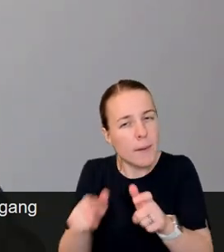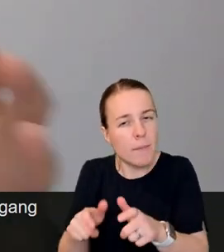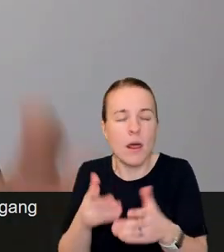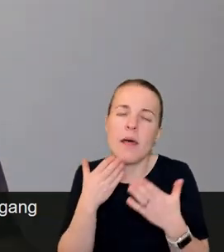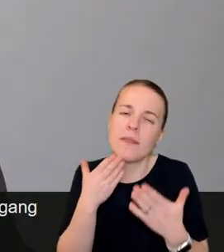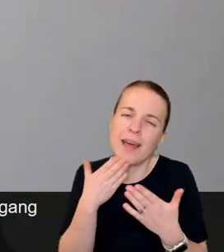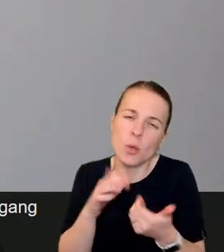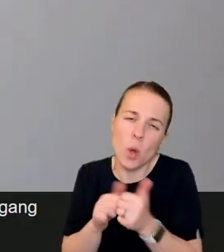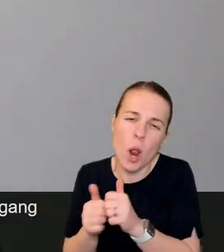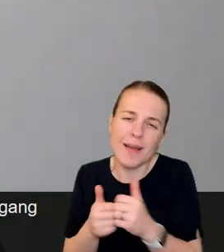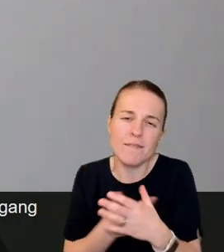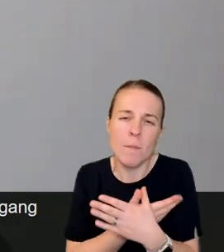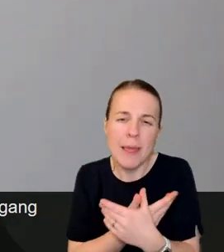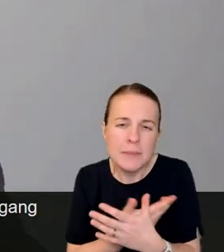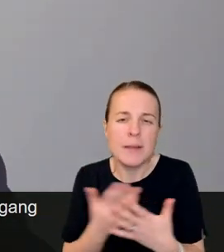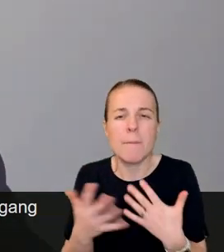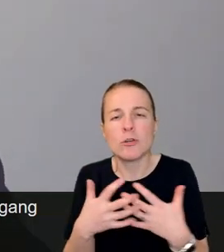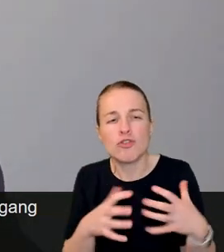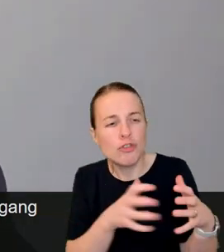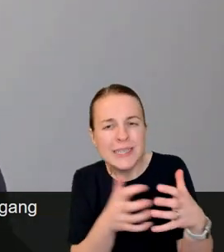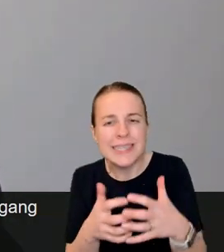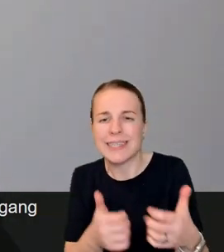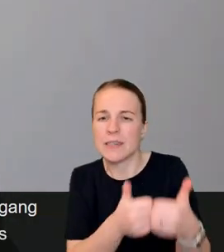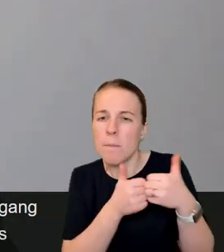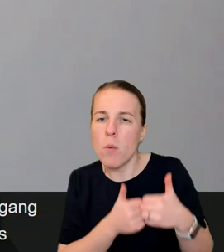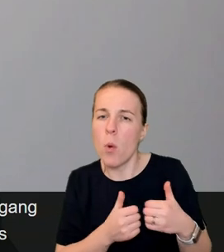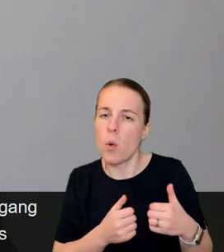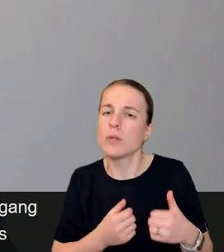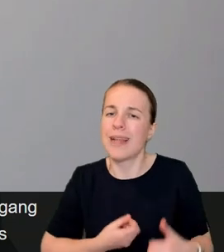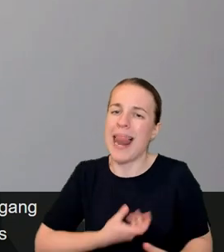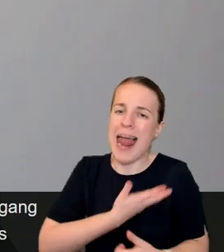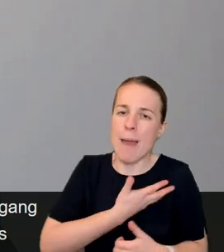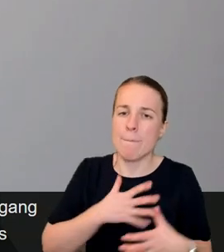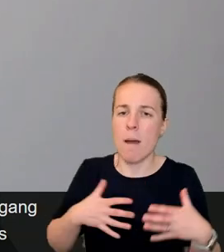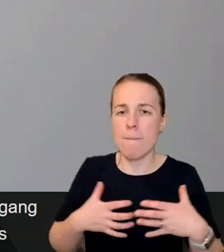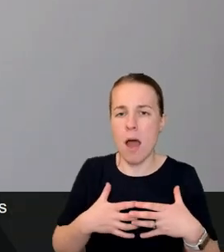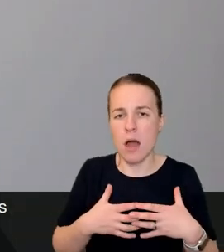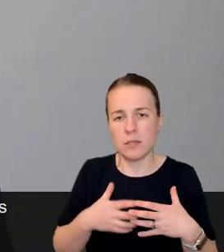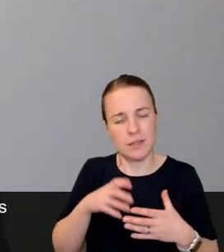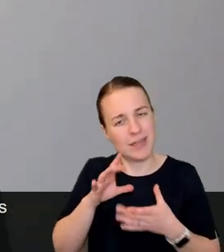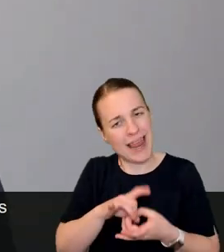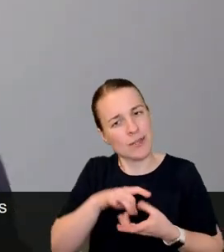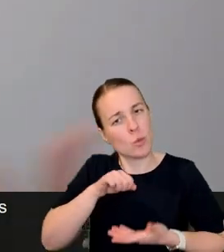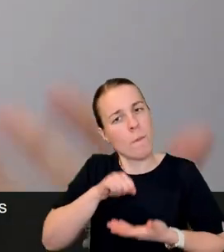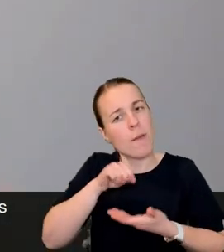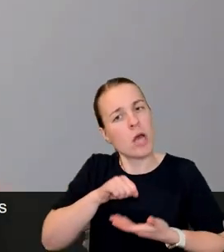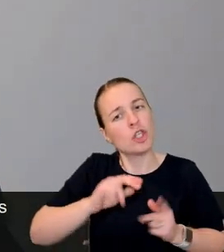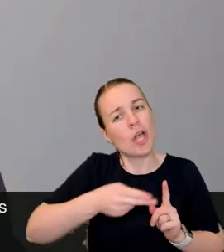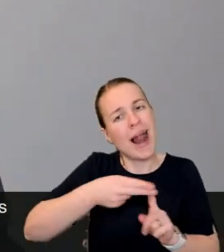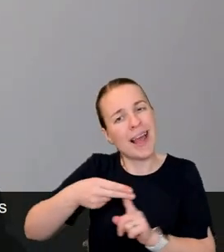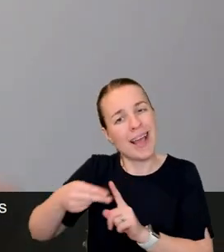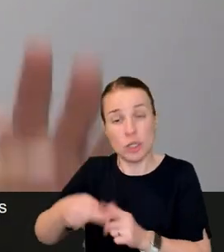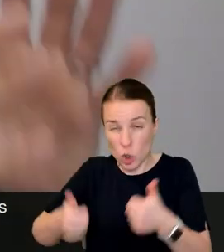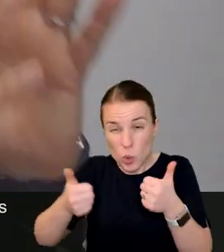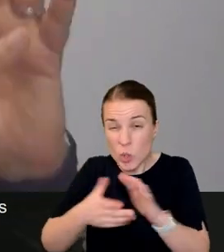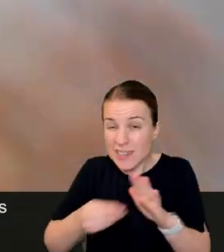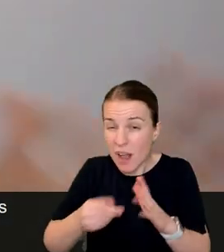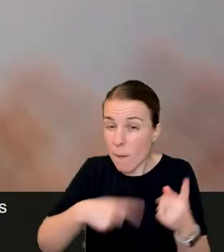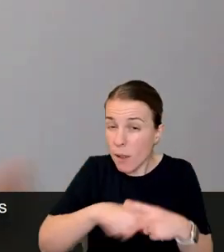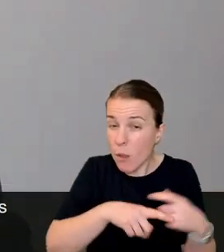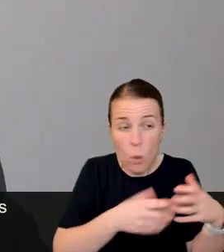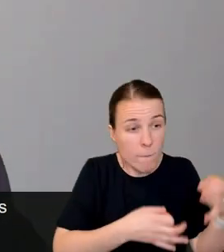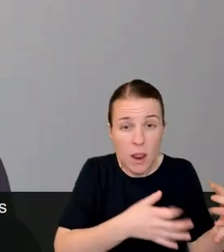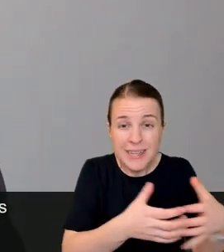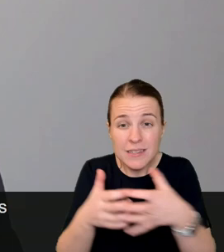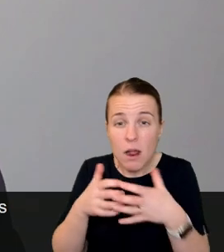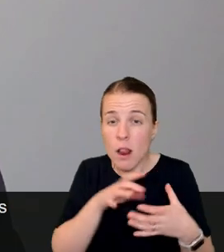Dems and Greens who support the Labour Party in relation to budget allocations for these things. Good example of working together with the causes